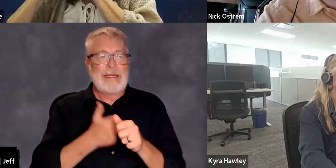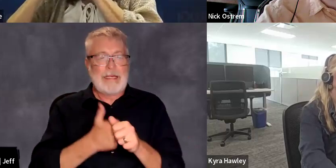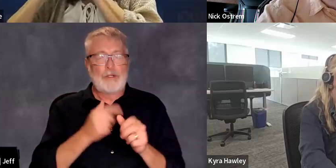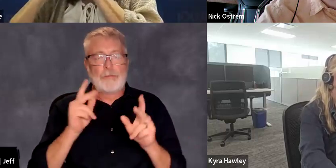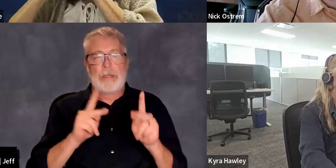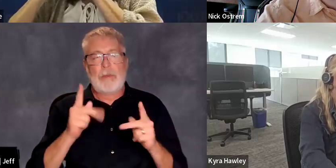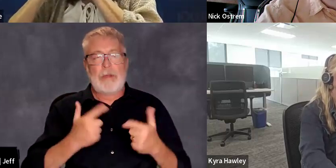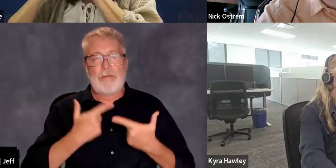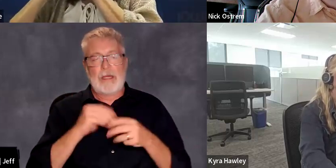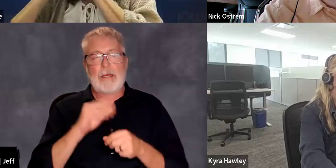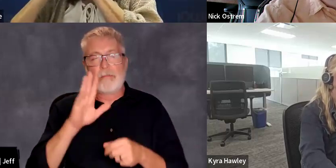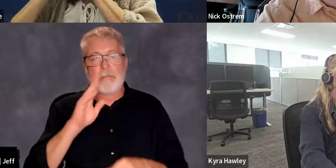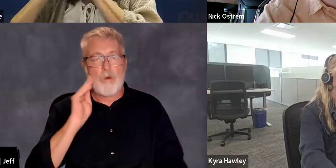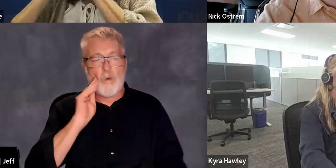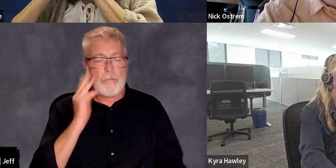person in my household.